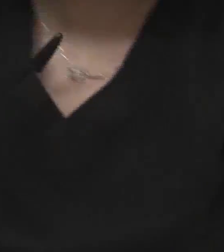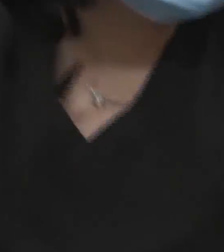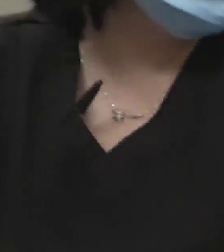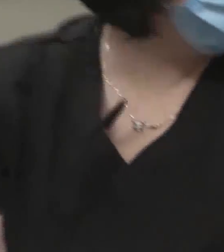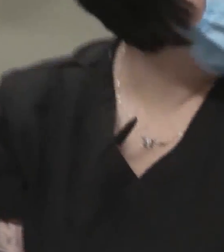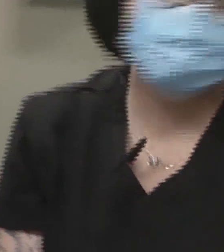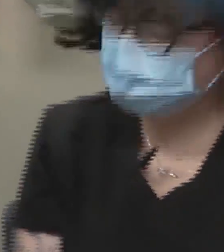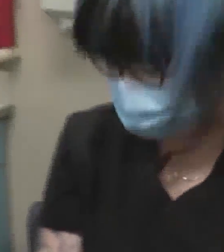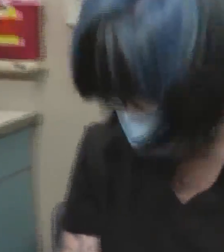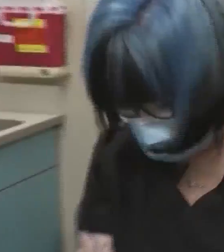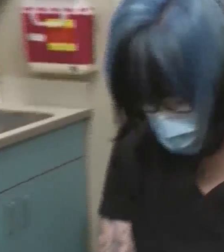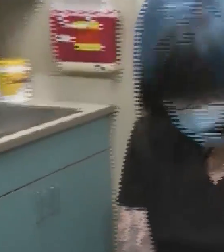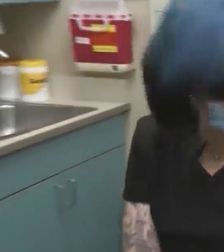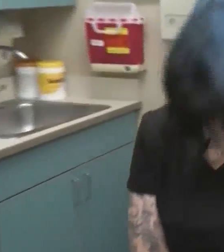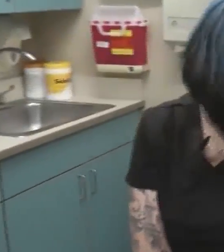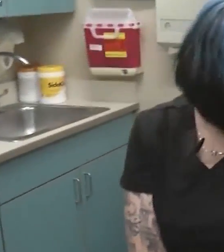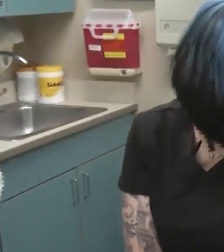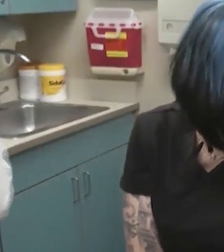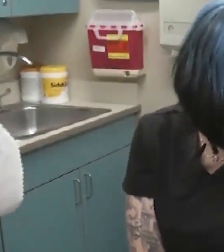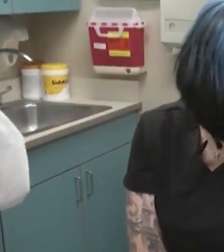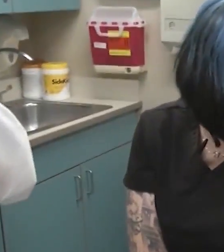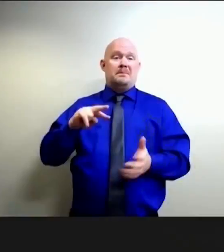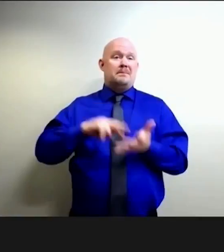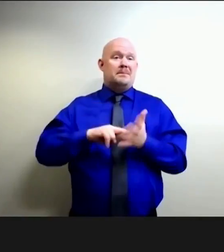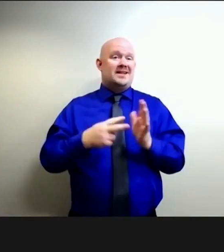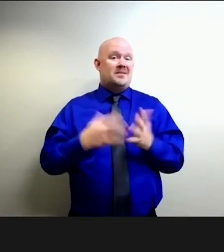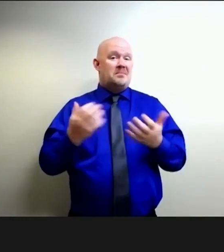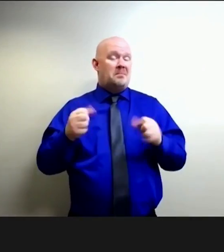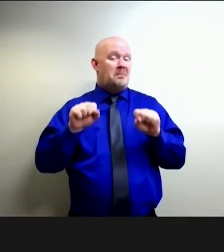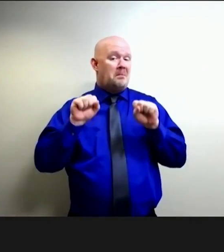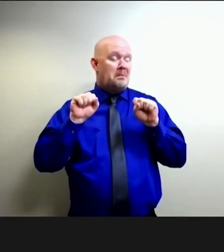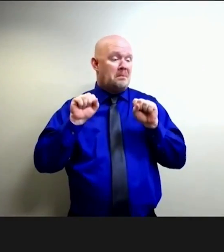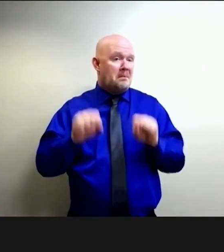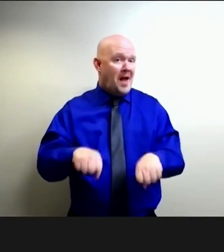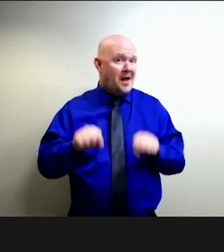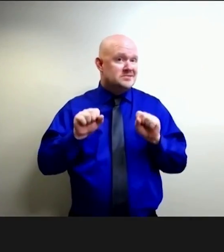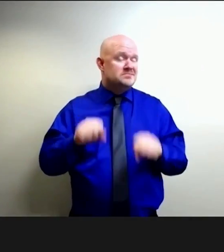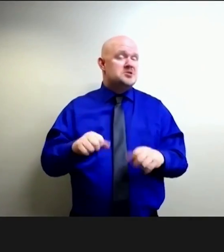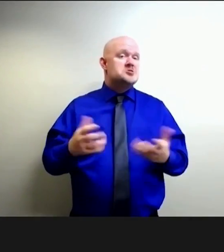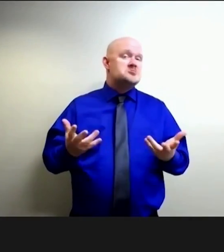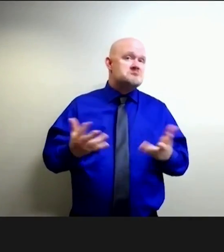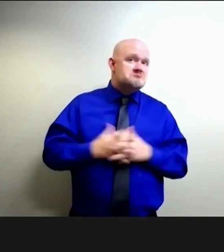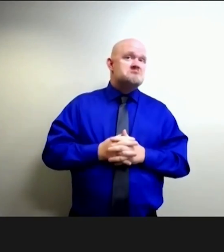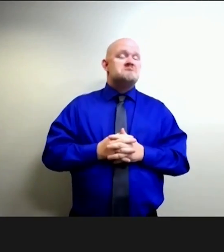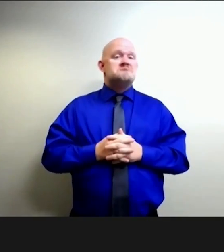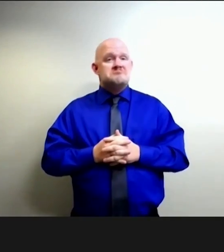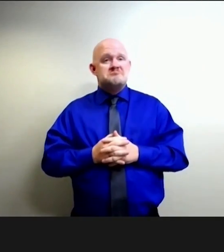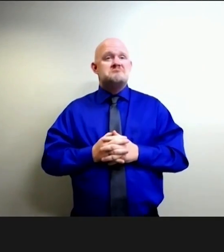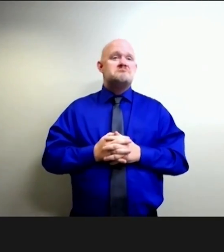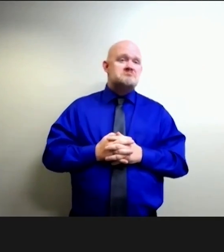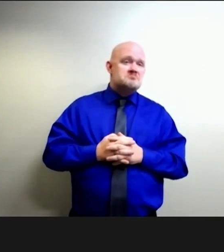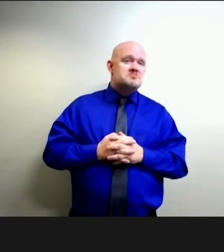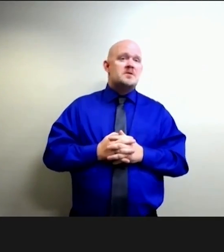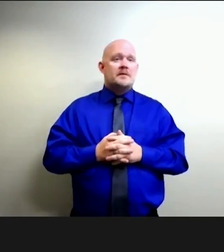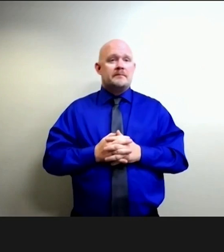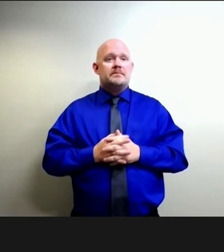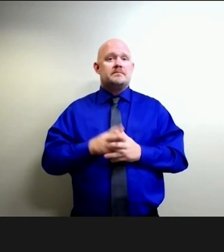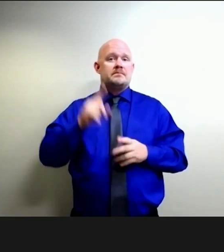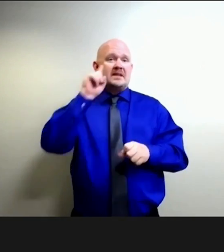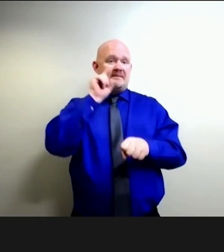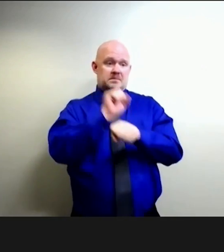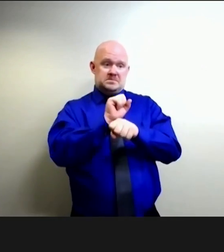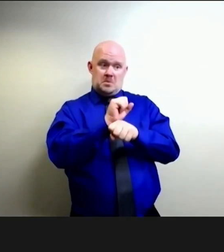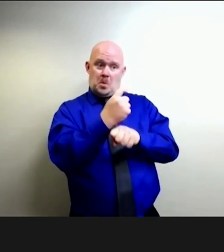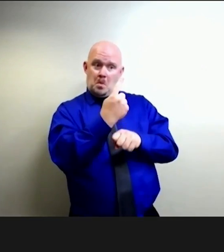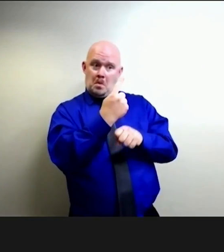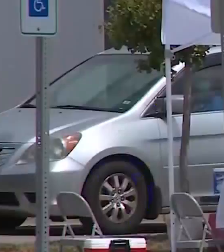quite possible, if not perhaps likely, that if one of these vaccines is effective, the